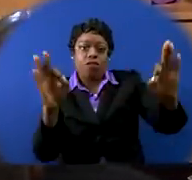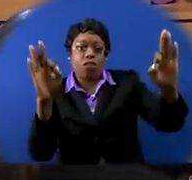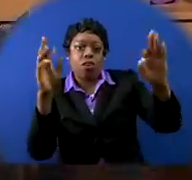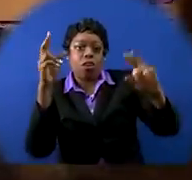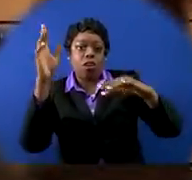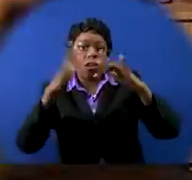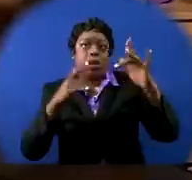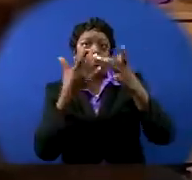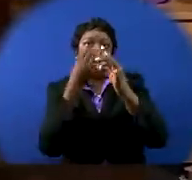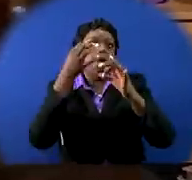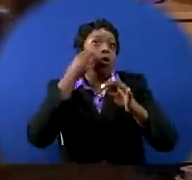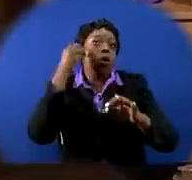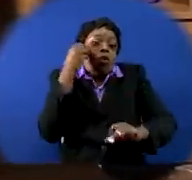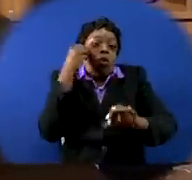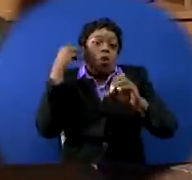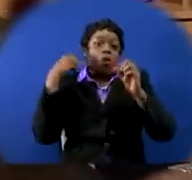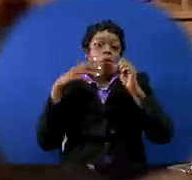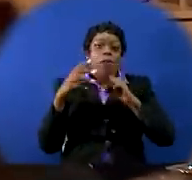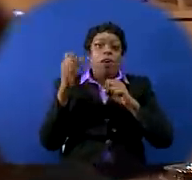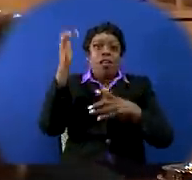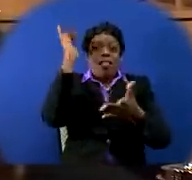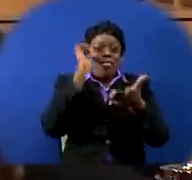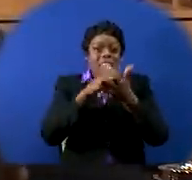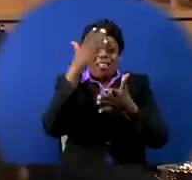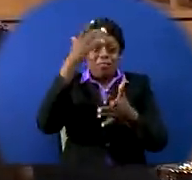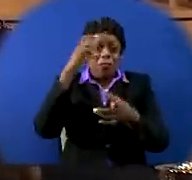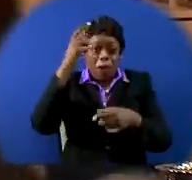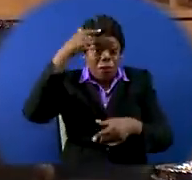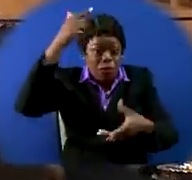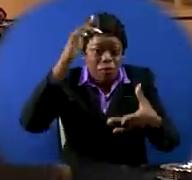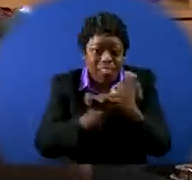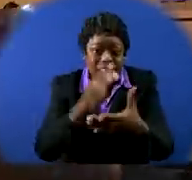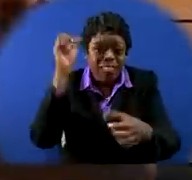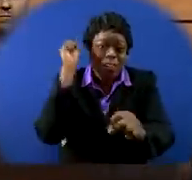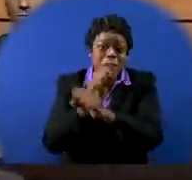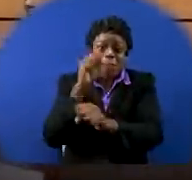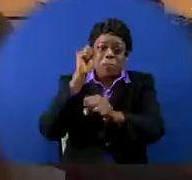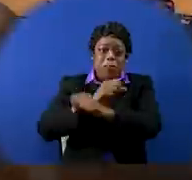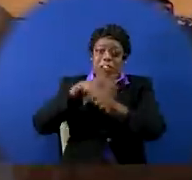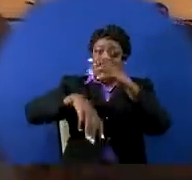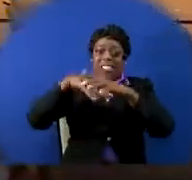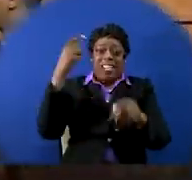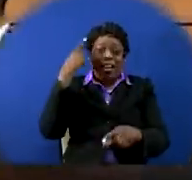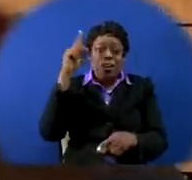home. That's why we believe he works it